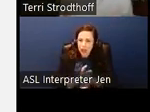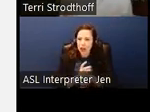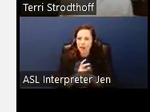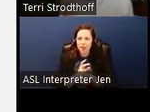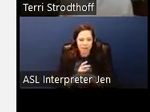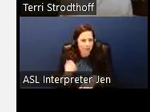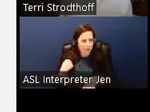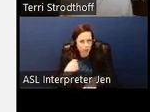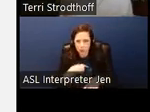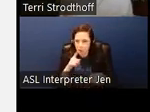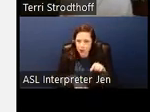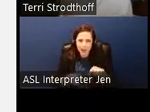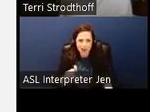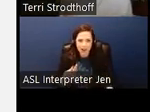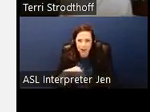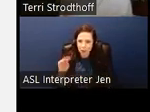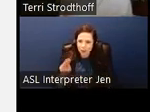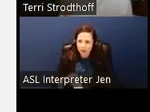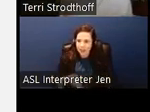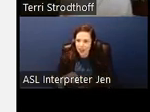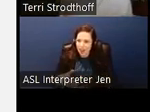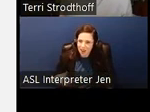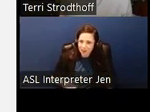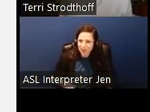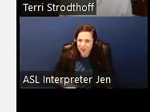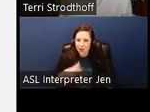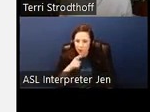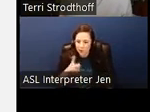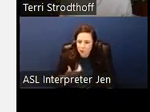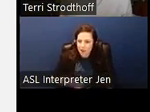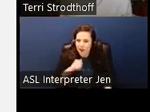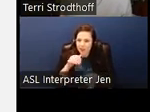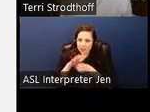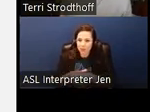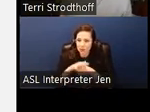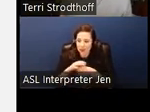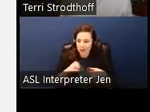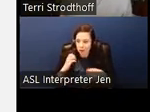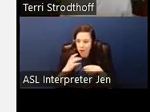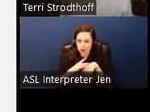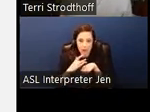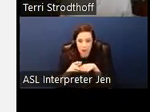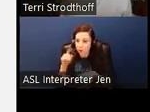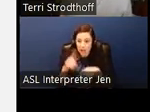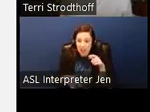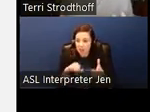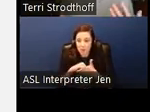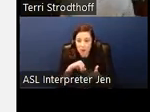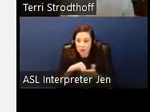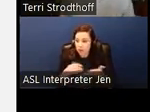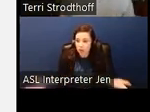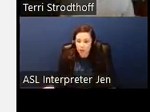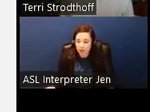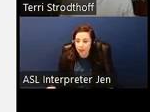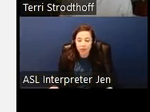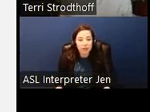fully attuned, non-stressed, and emotionally reliable for any of us. And the challenge is when there is